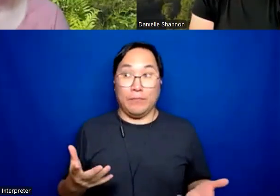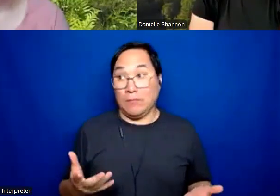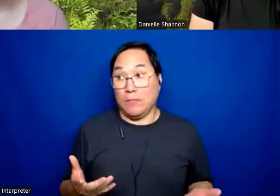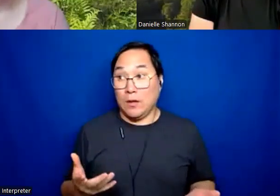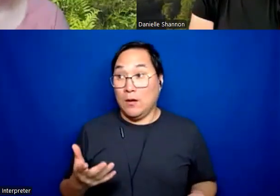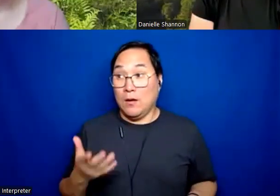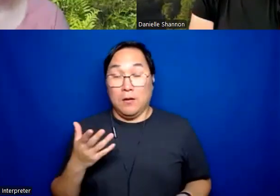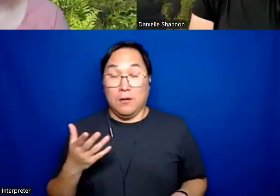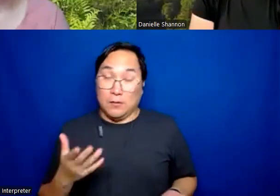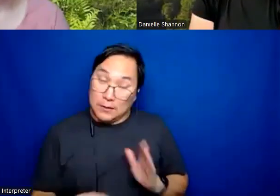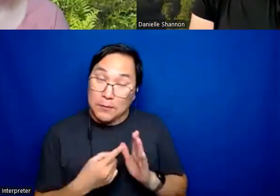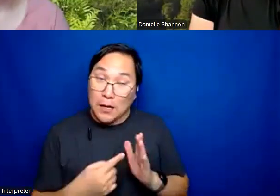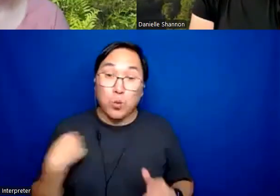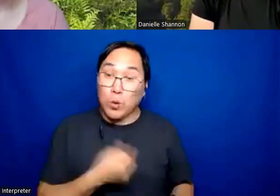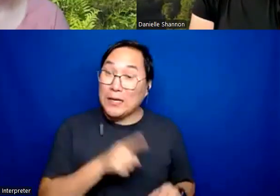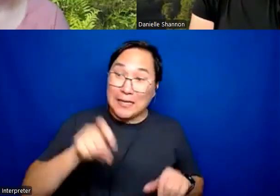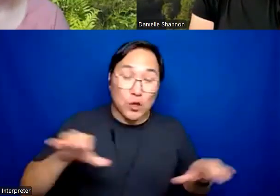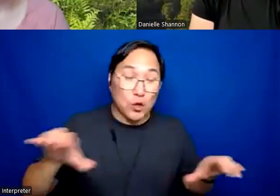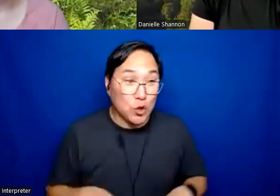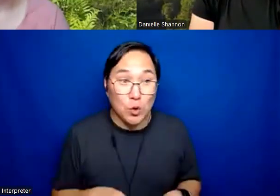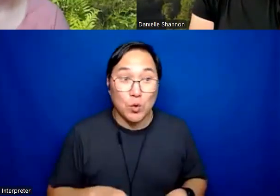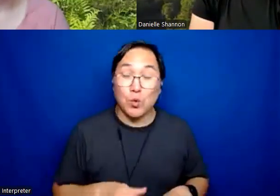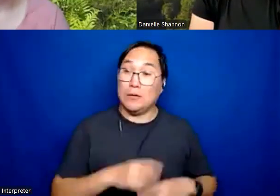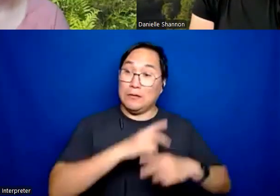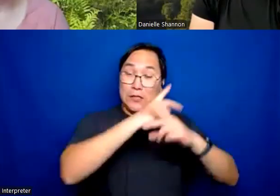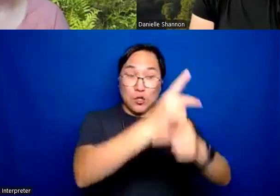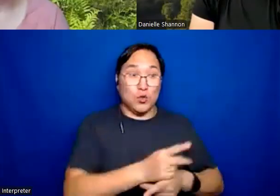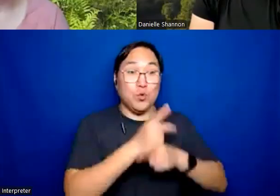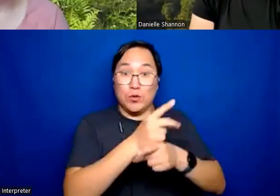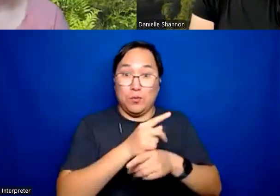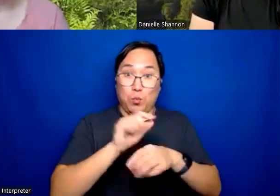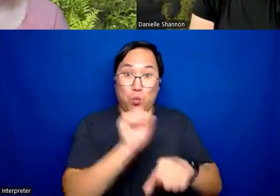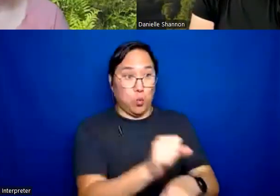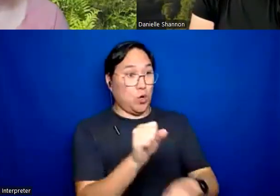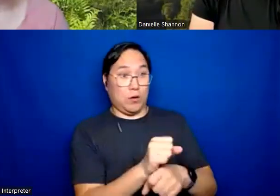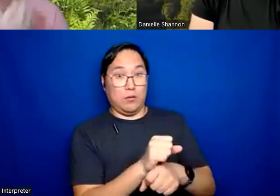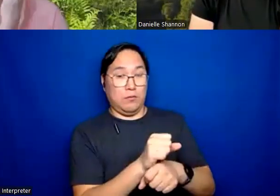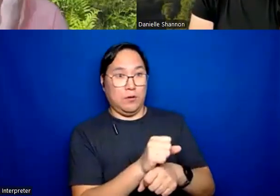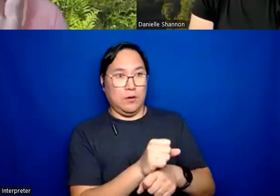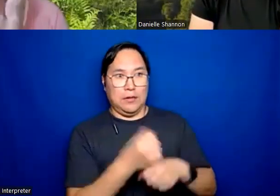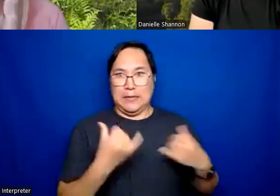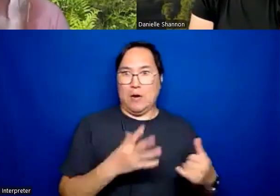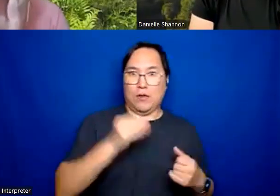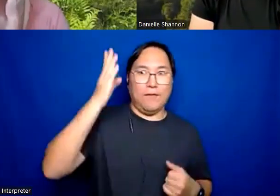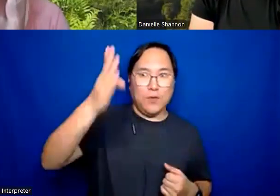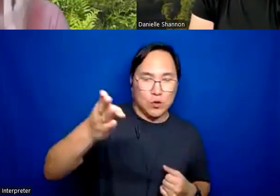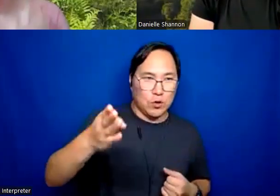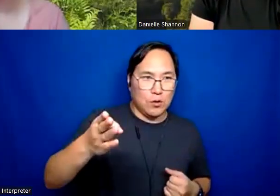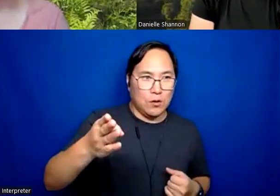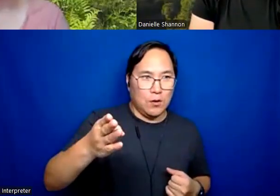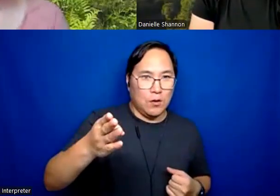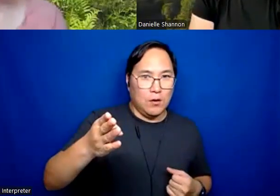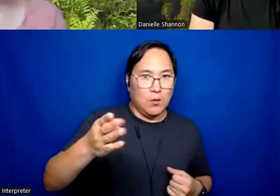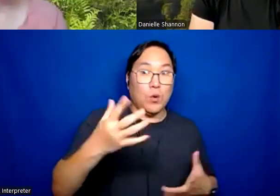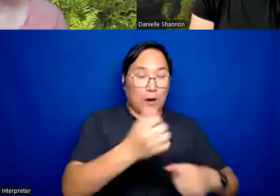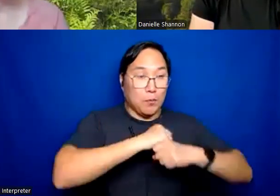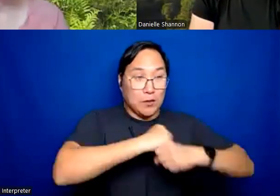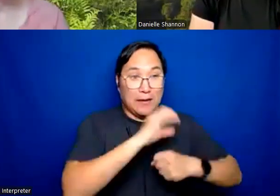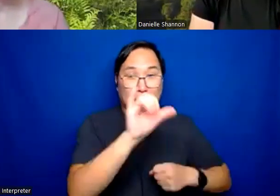pretty vital ecosystem stewardship actions now and in the future. And we want to protect